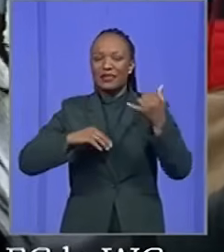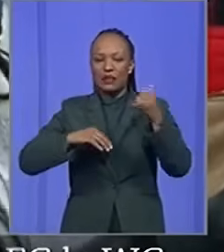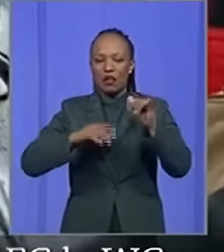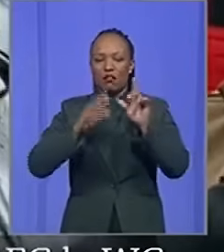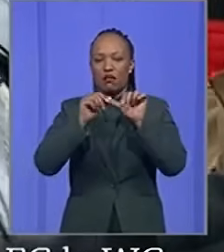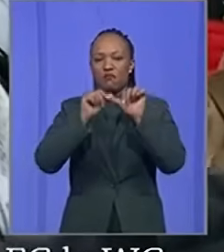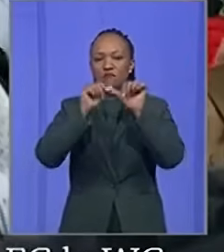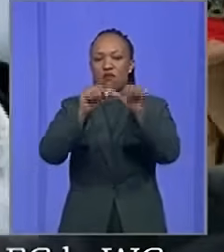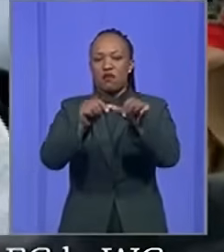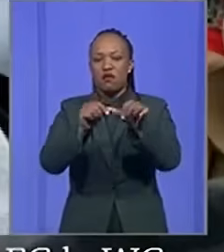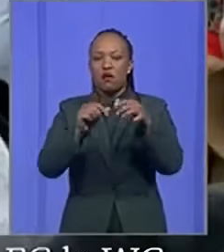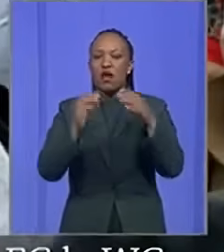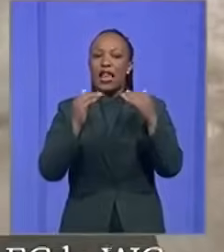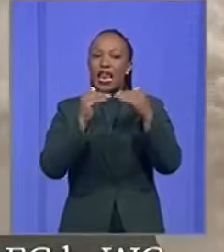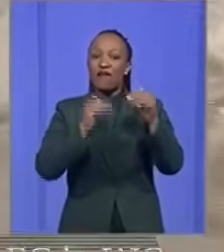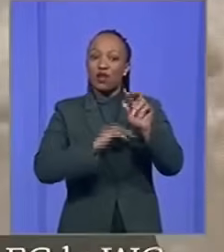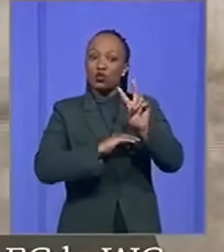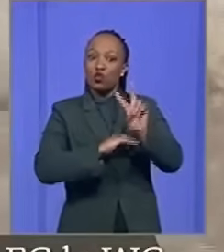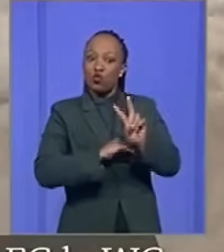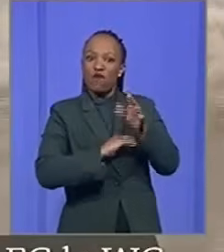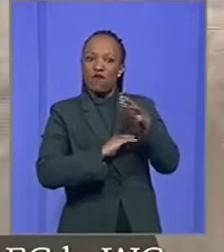we got a level 2 warning.